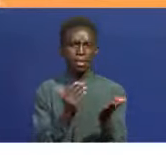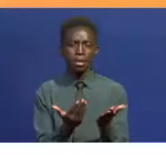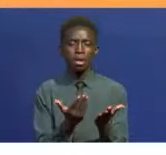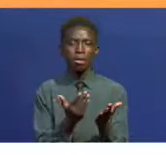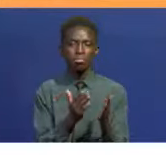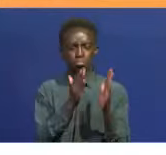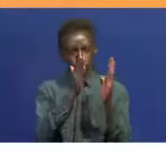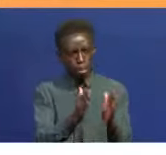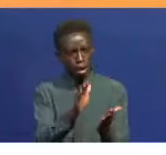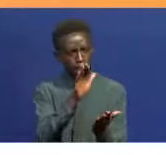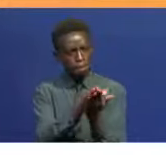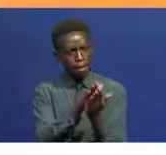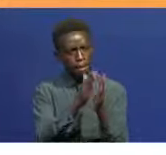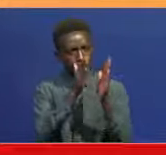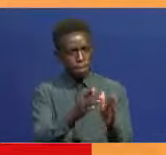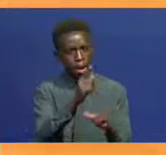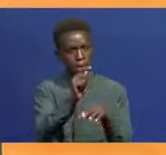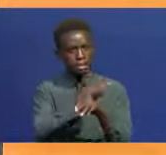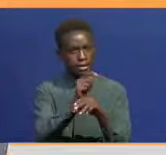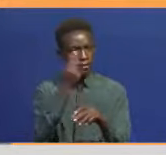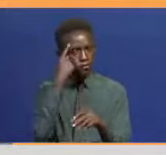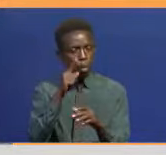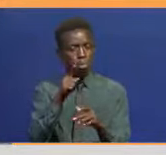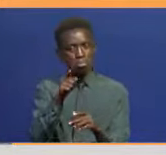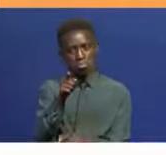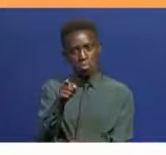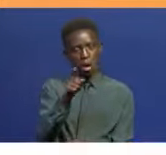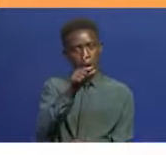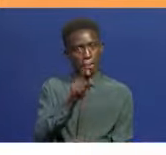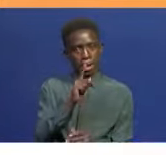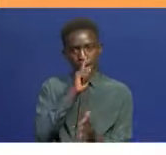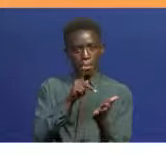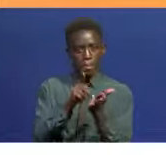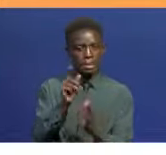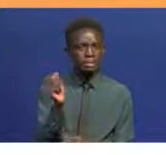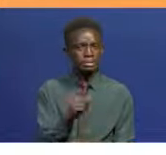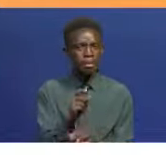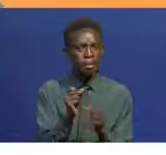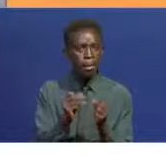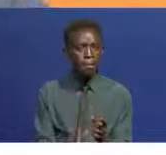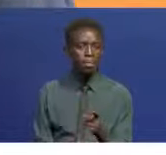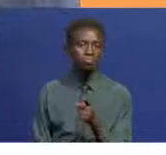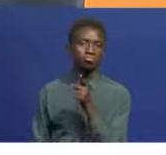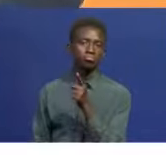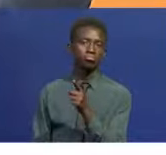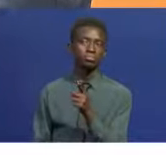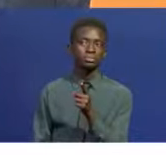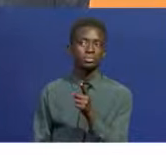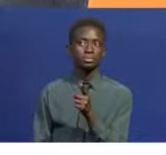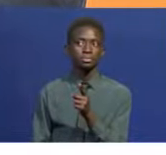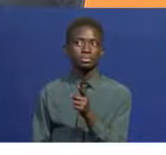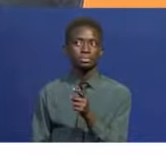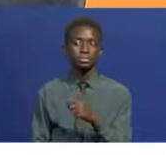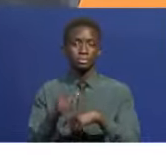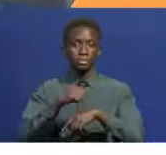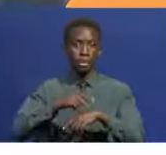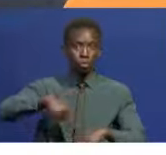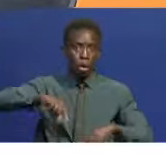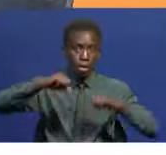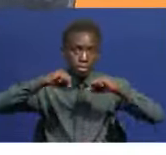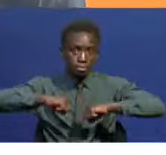on this, and basically what you need to pay for the guard is this. And then, once we have agreed from the client's level,